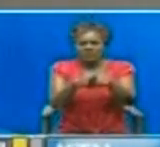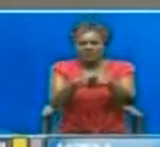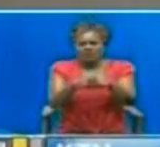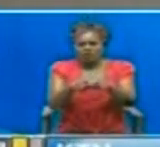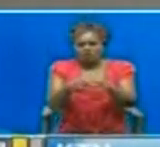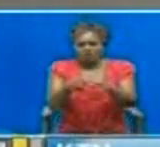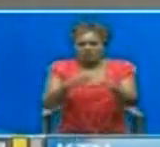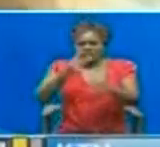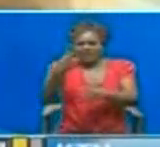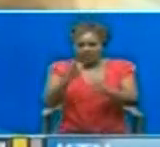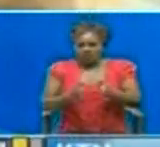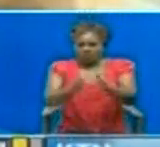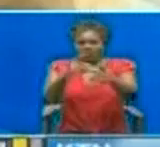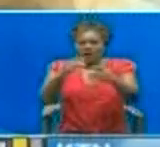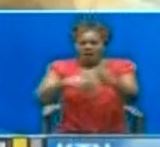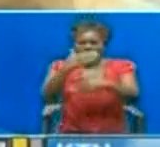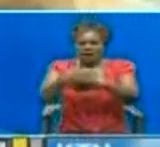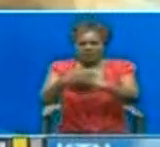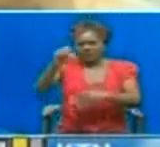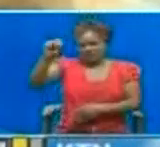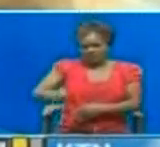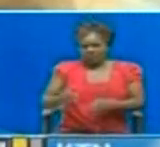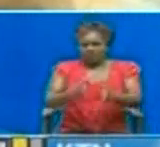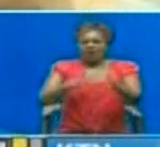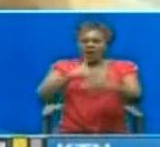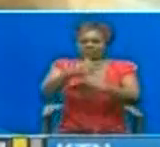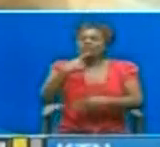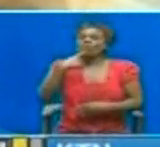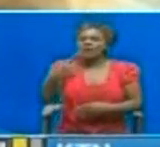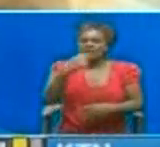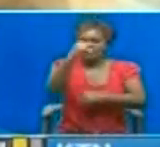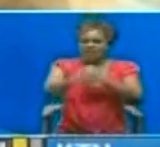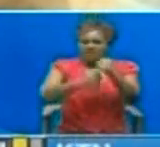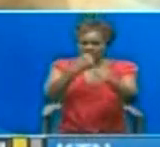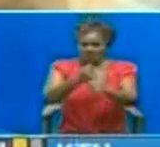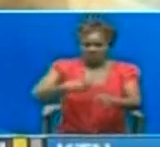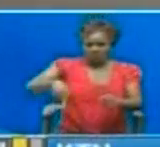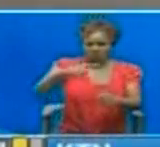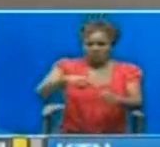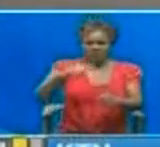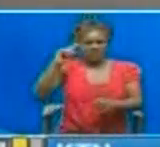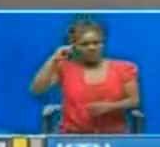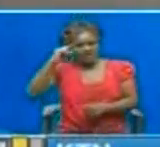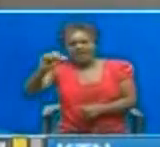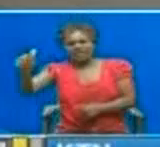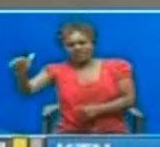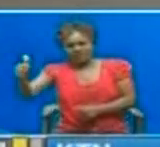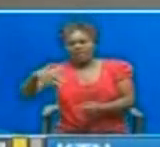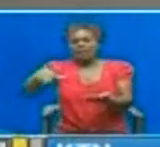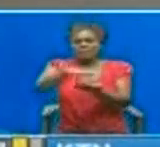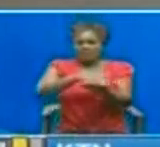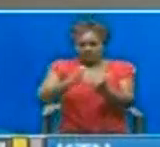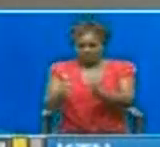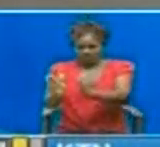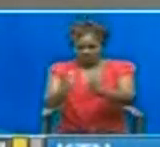corridor after the Southern Corridor. So after 100 years of building that railway, we are thinking of another one. So basic